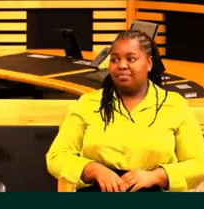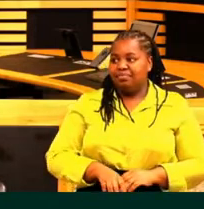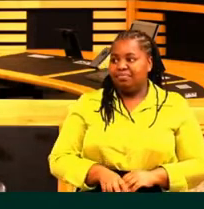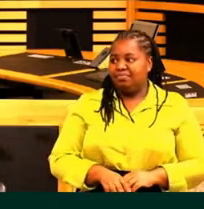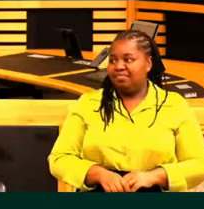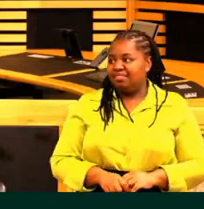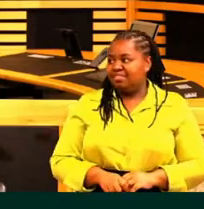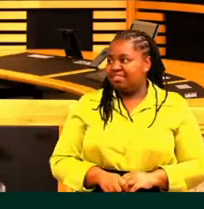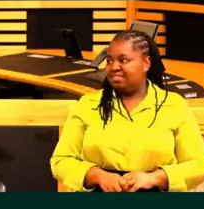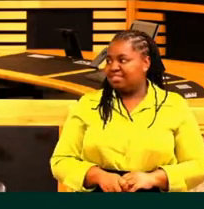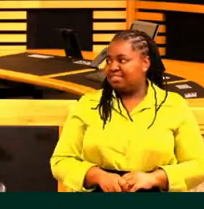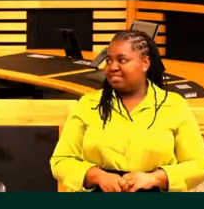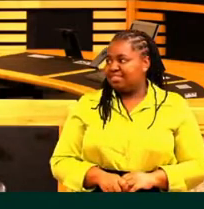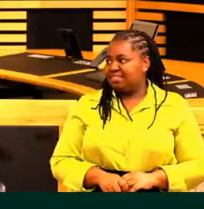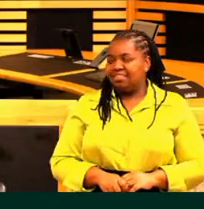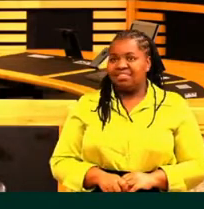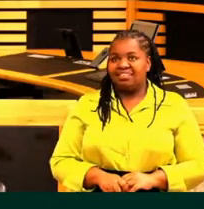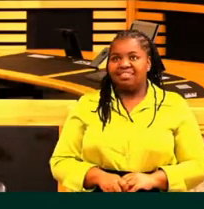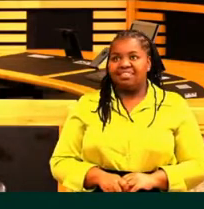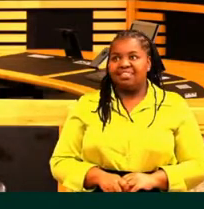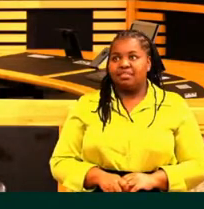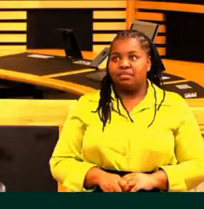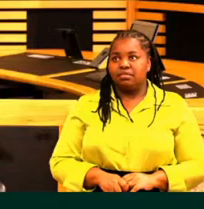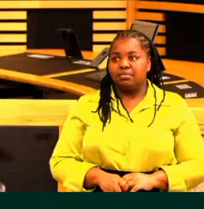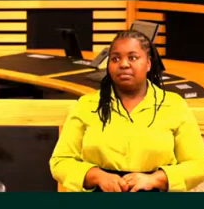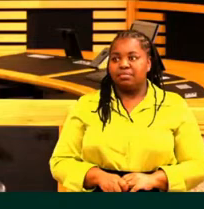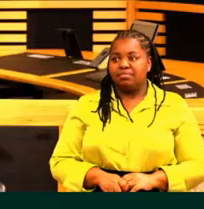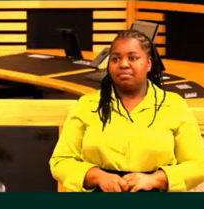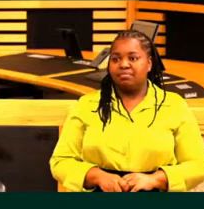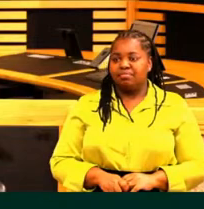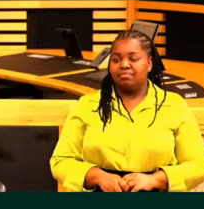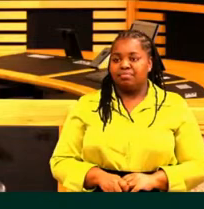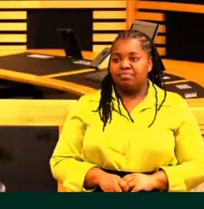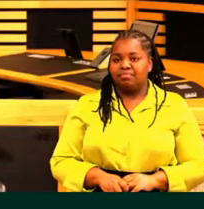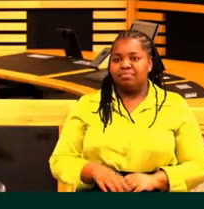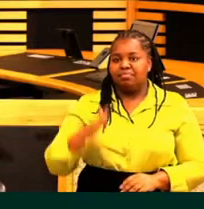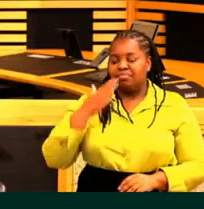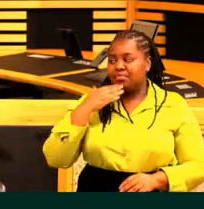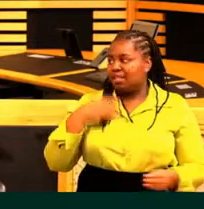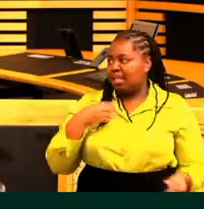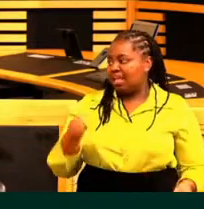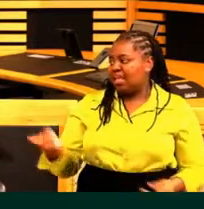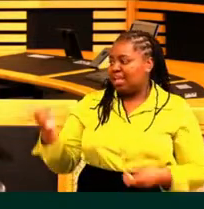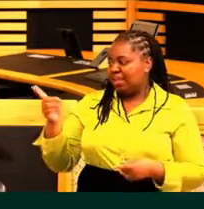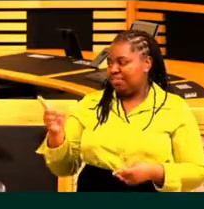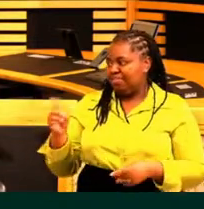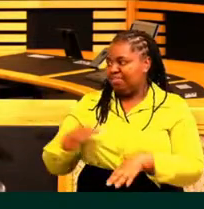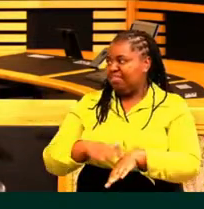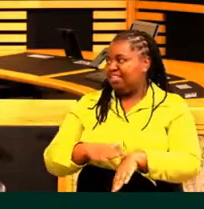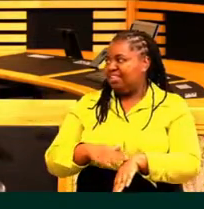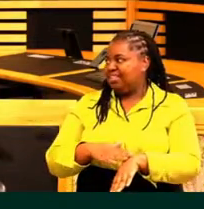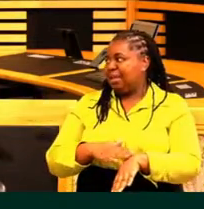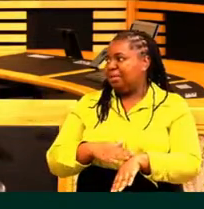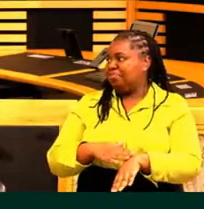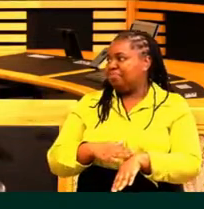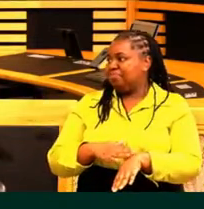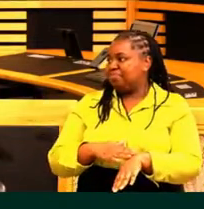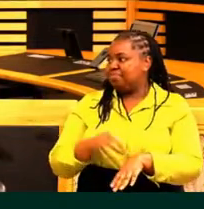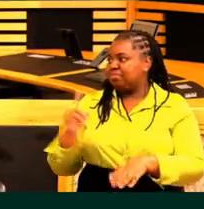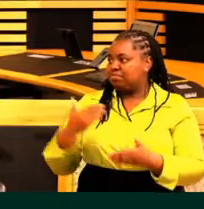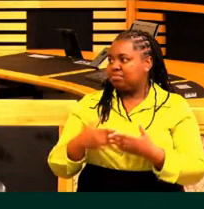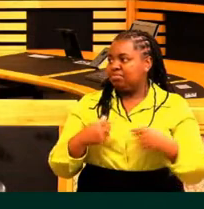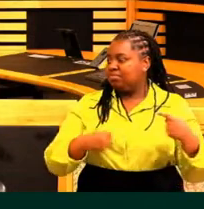still in progress let's afford the honorable member on the podium the time to